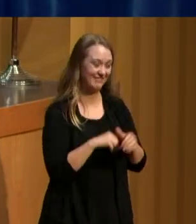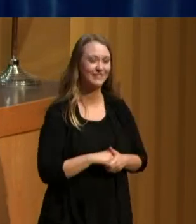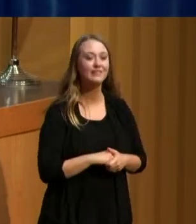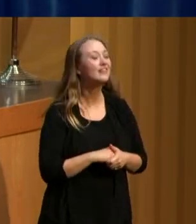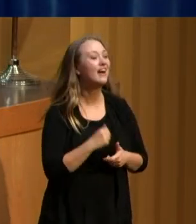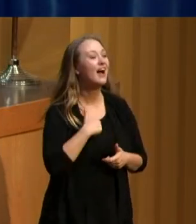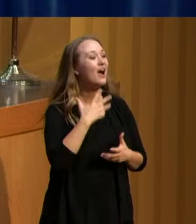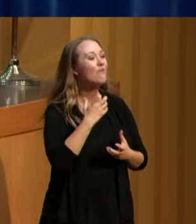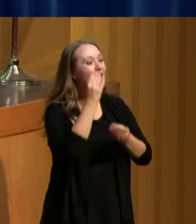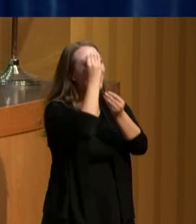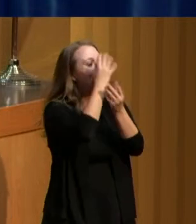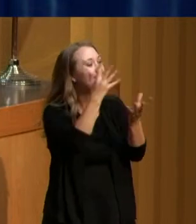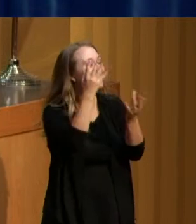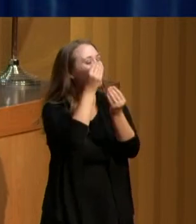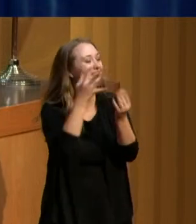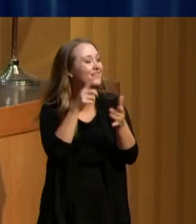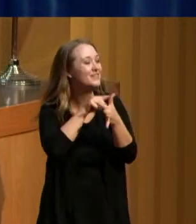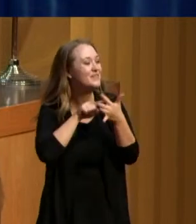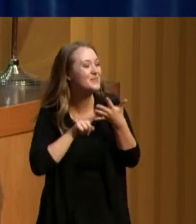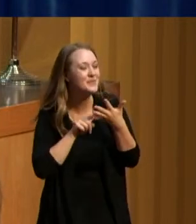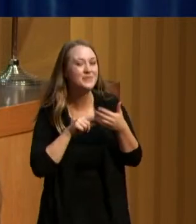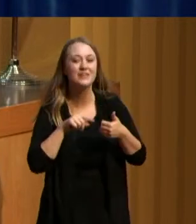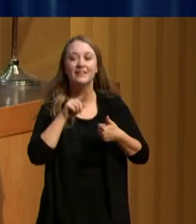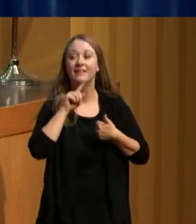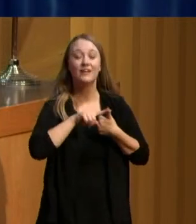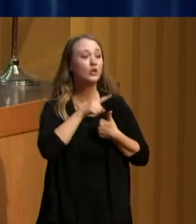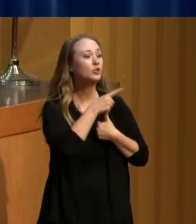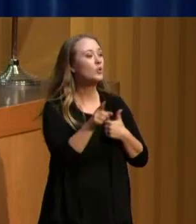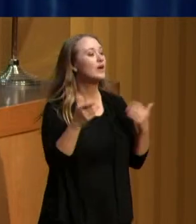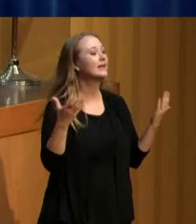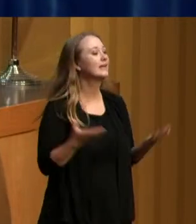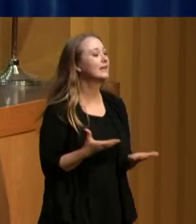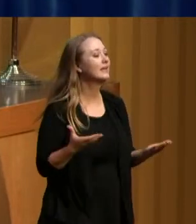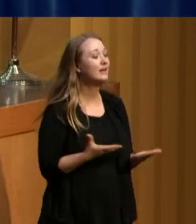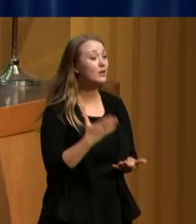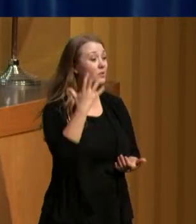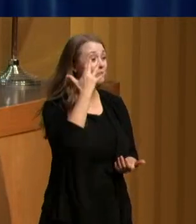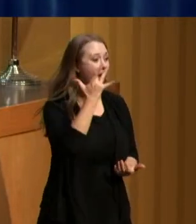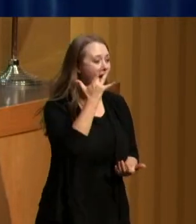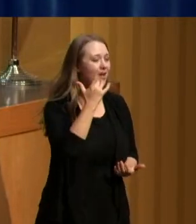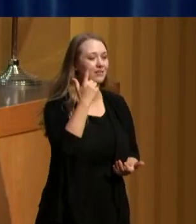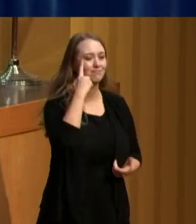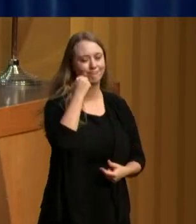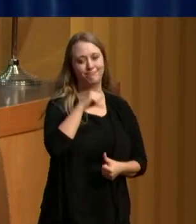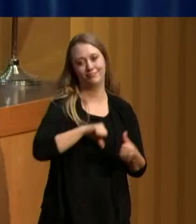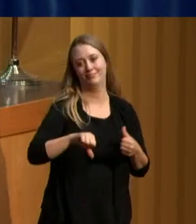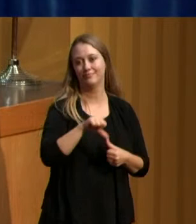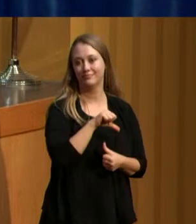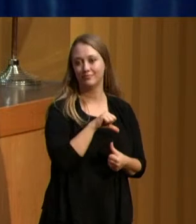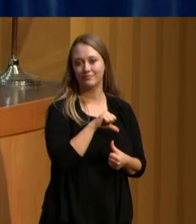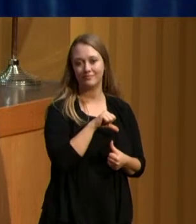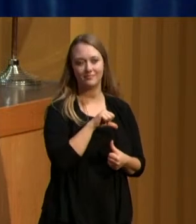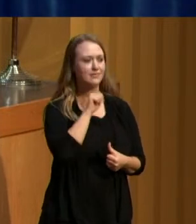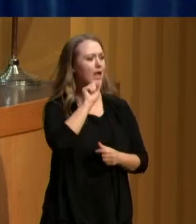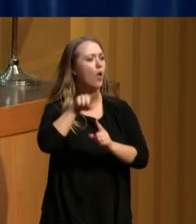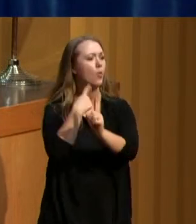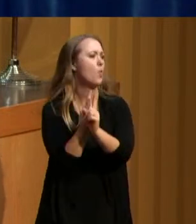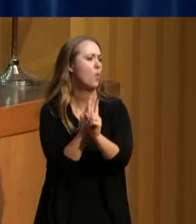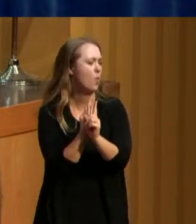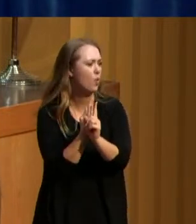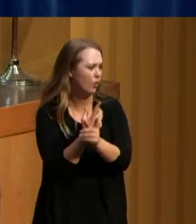messages. You all are here not on your own, right? I mean, it's moments like these,